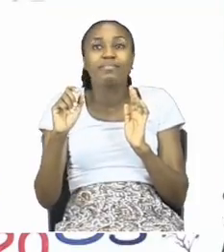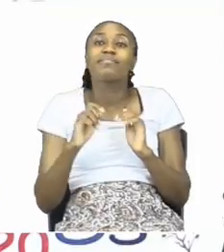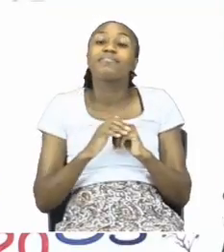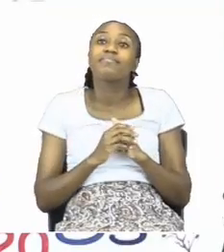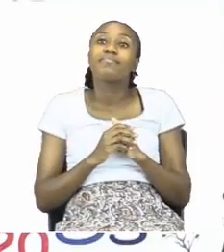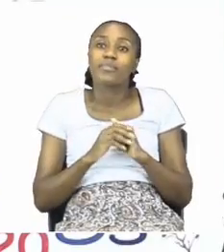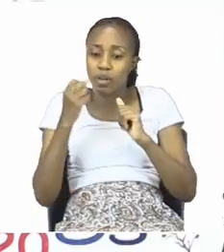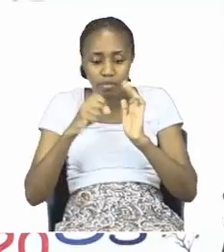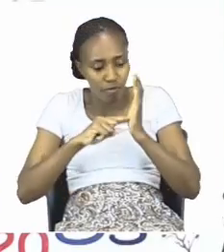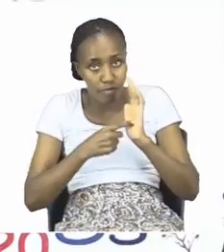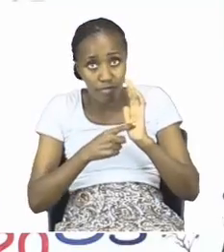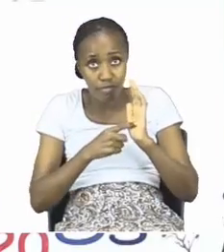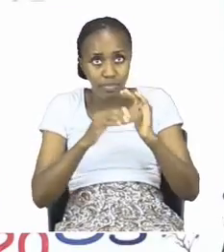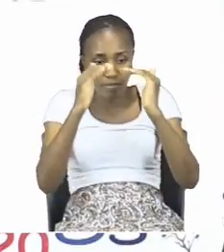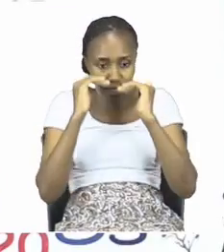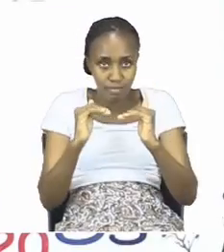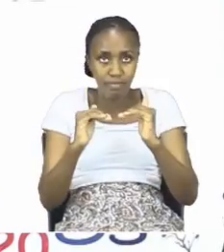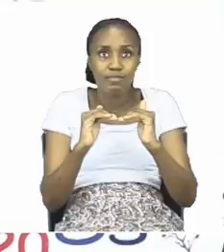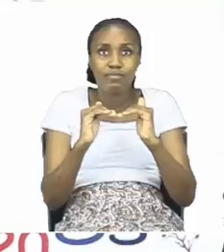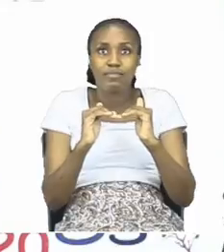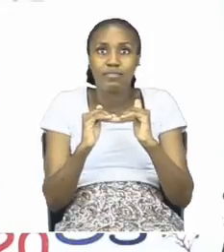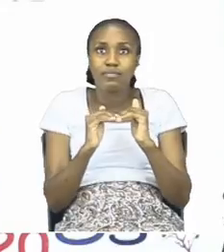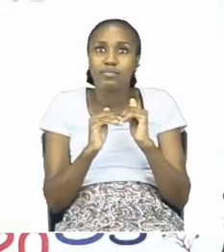Now, let's do the next one. It says,